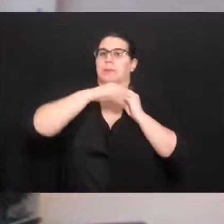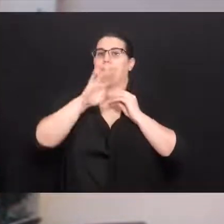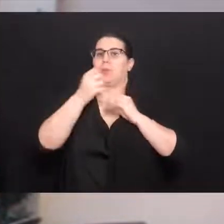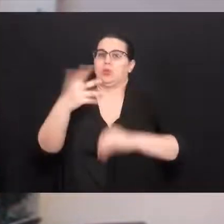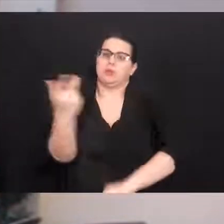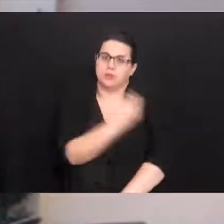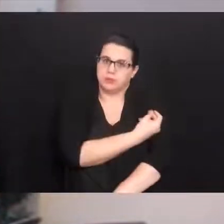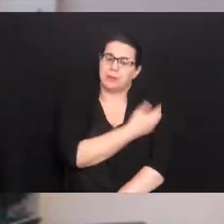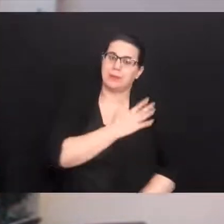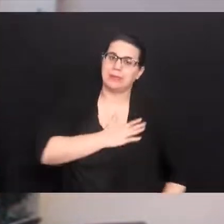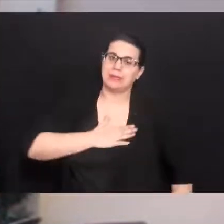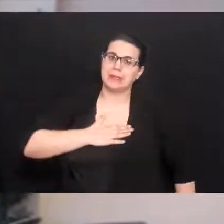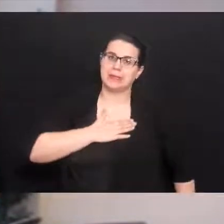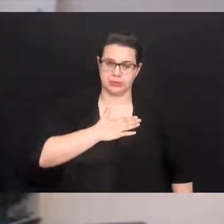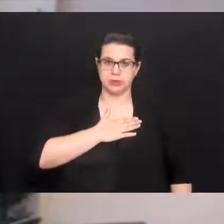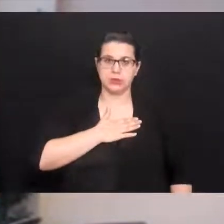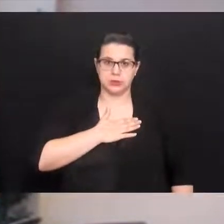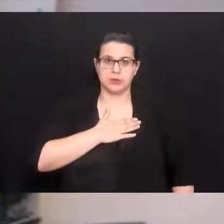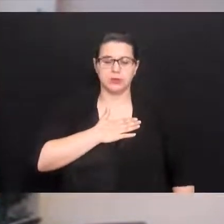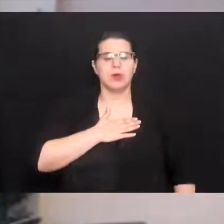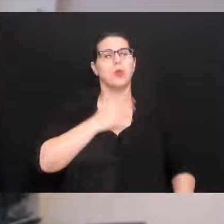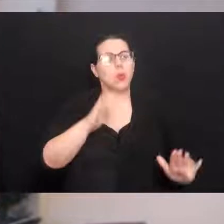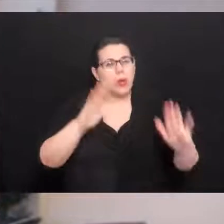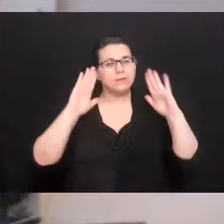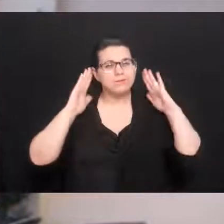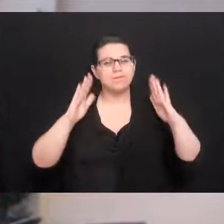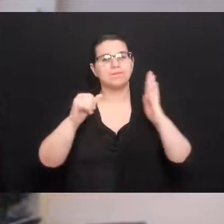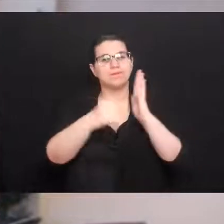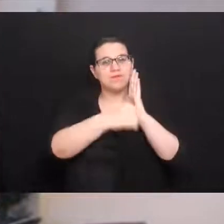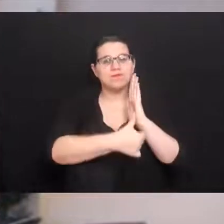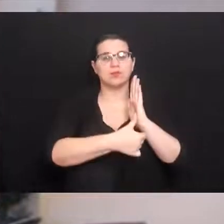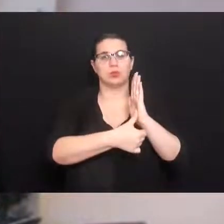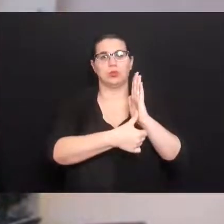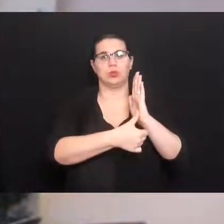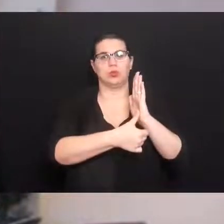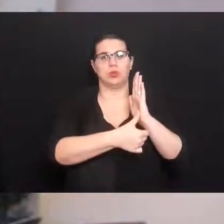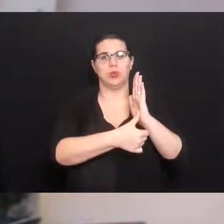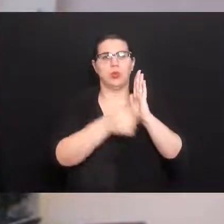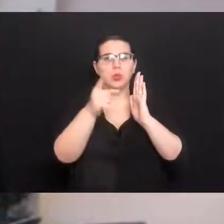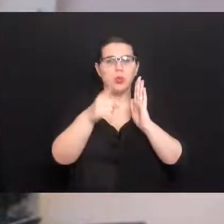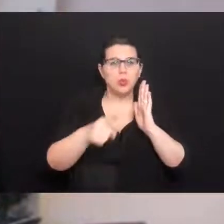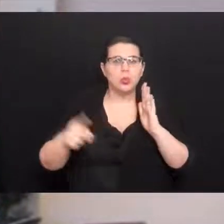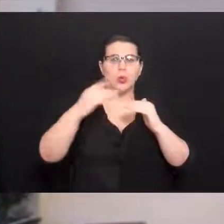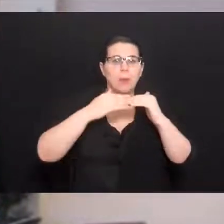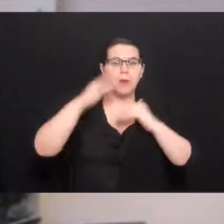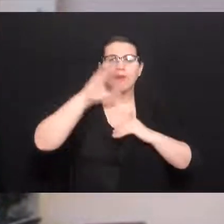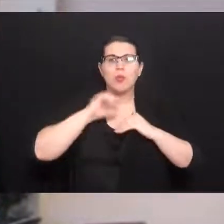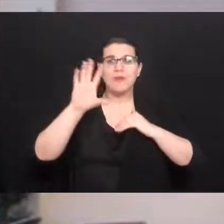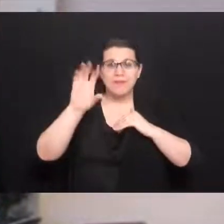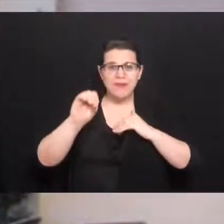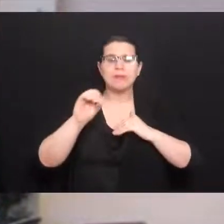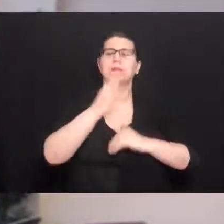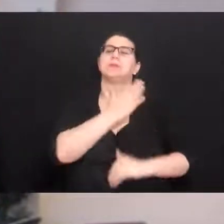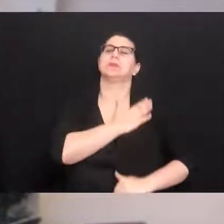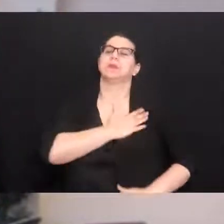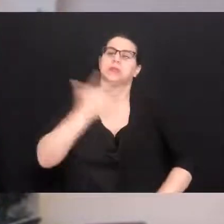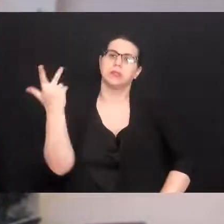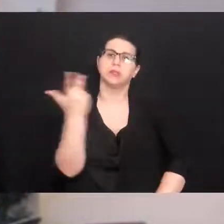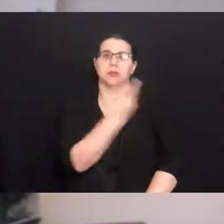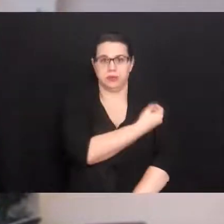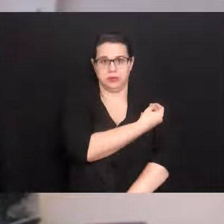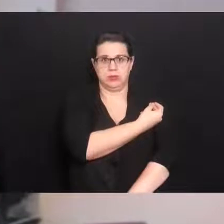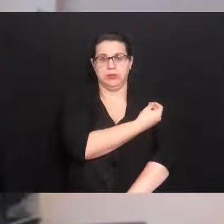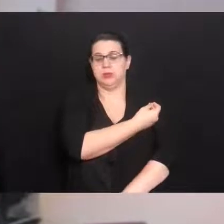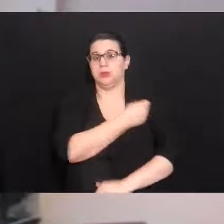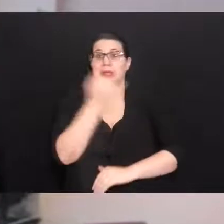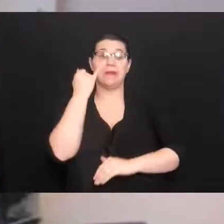very, very much emphasis on our group of West Virginians that are over 50 years old, over 60